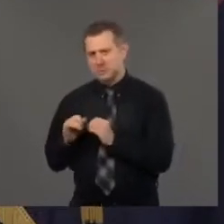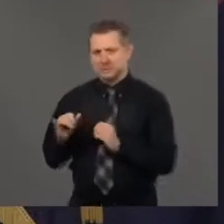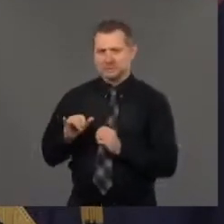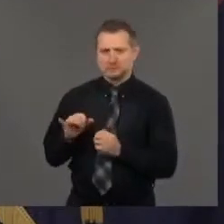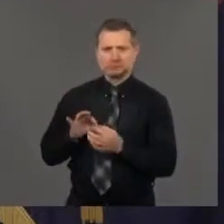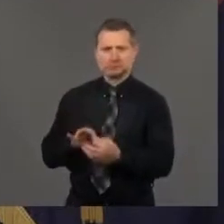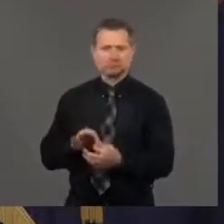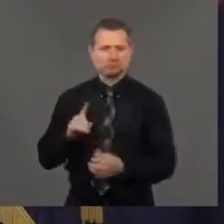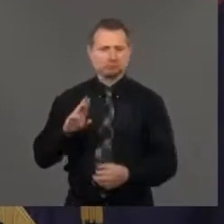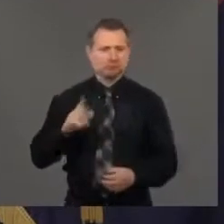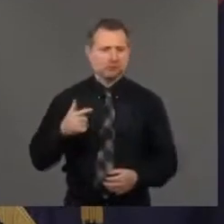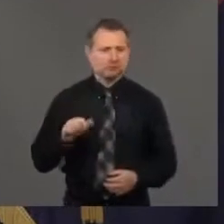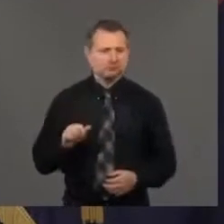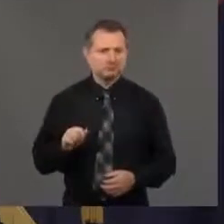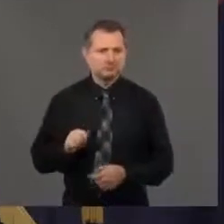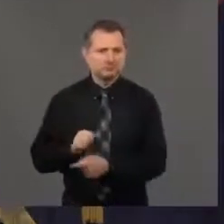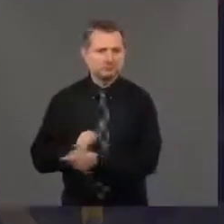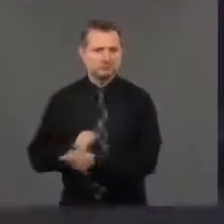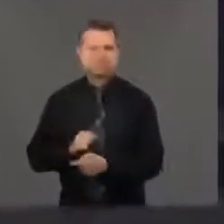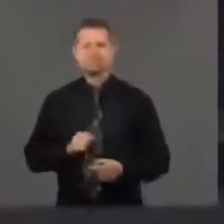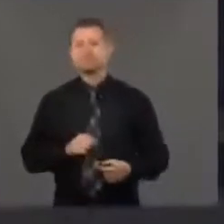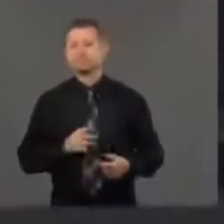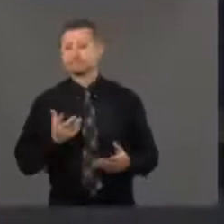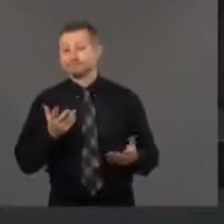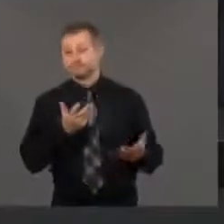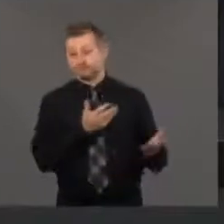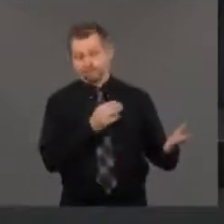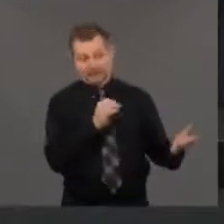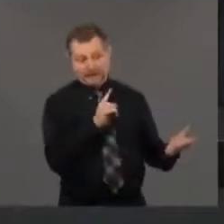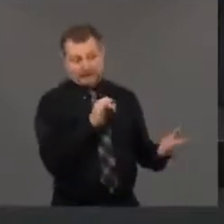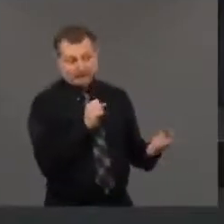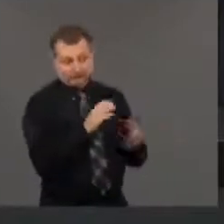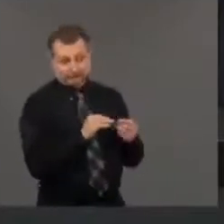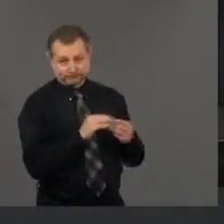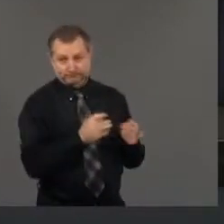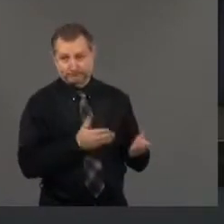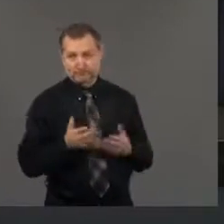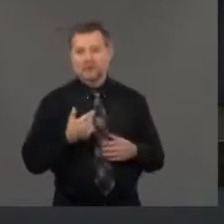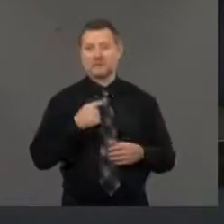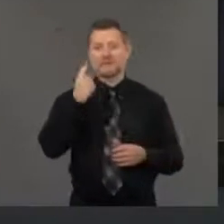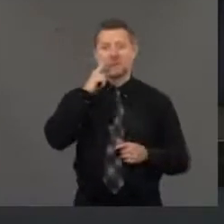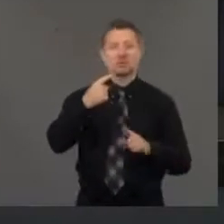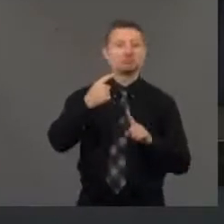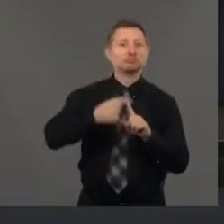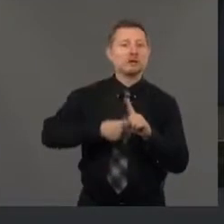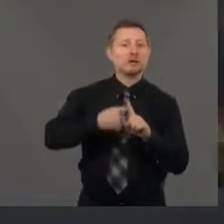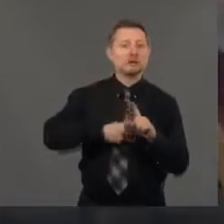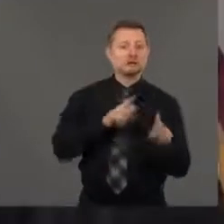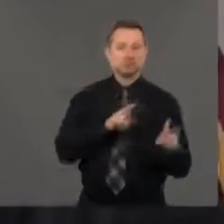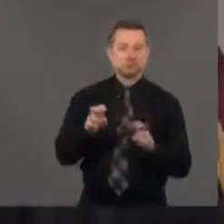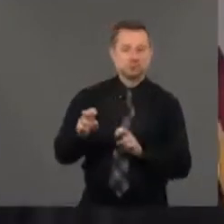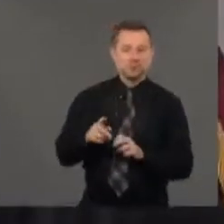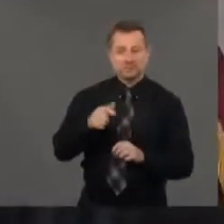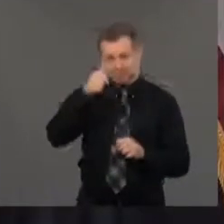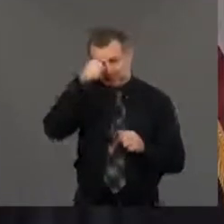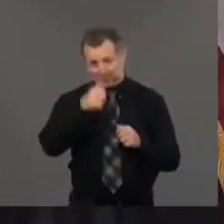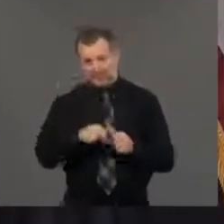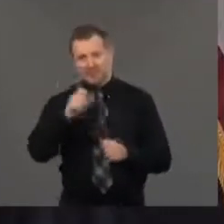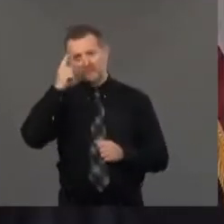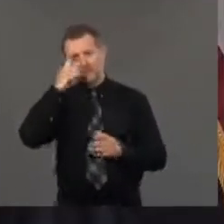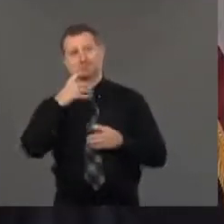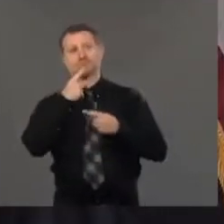drug-related, etc., on the facts. Yeah. On the rent issue specifically, though, as I'm sure you all remember, the governor did an executive